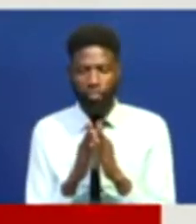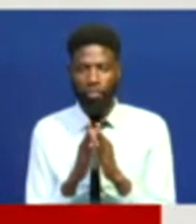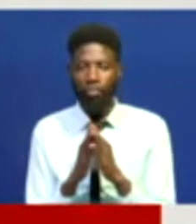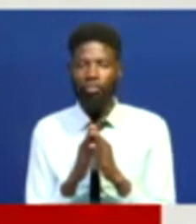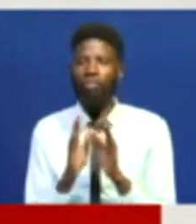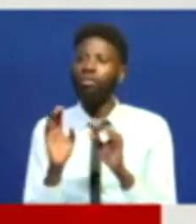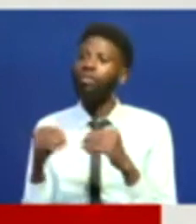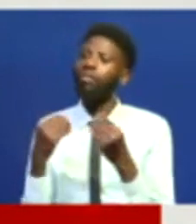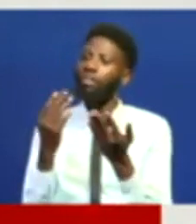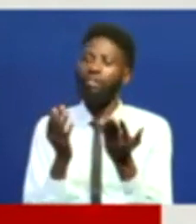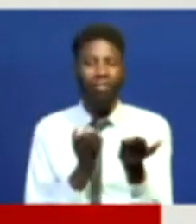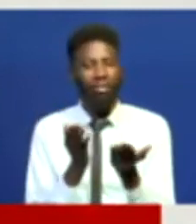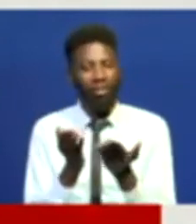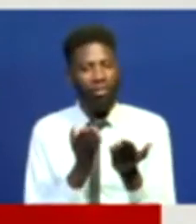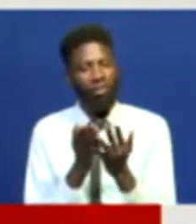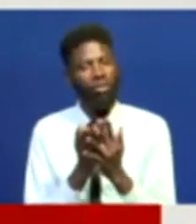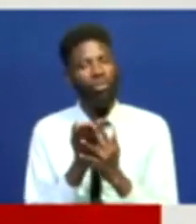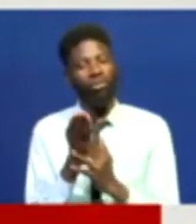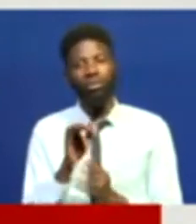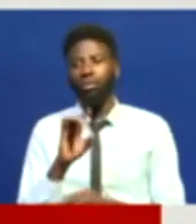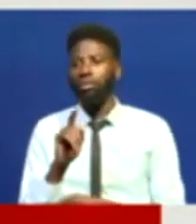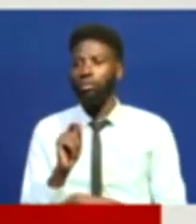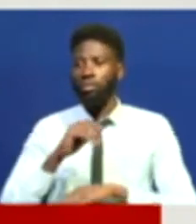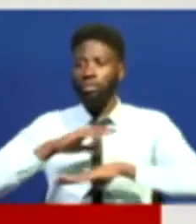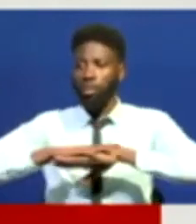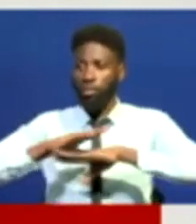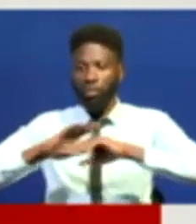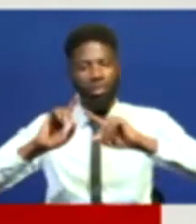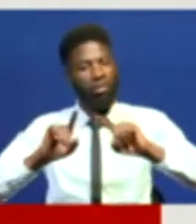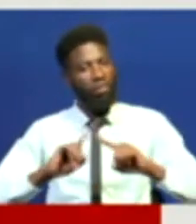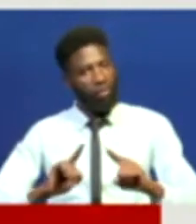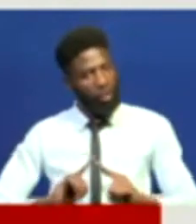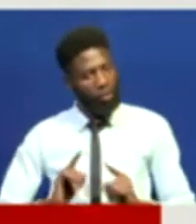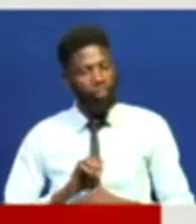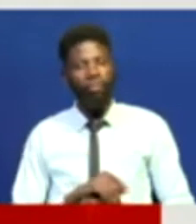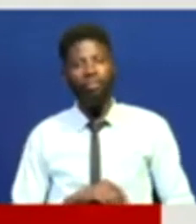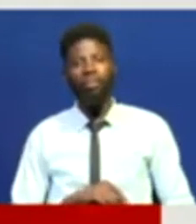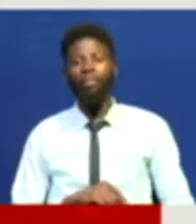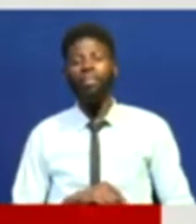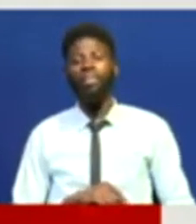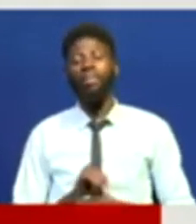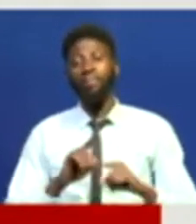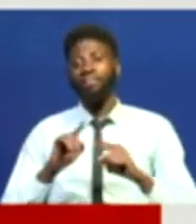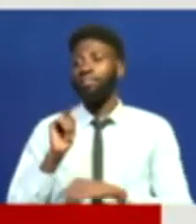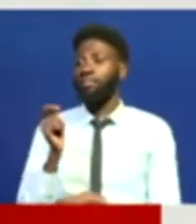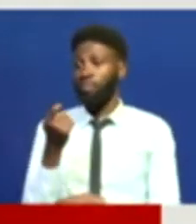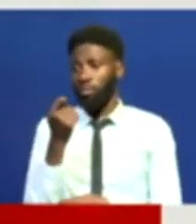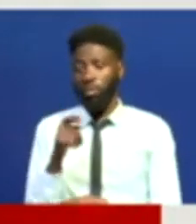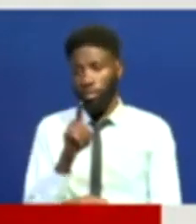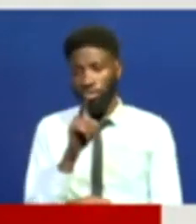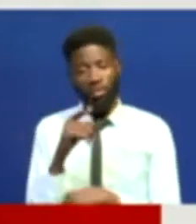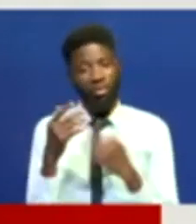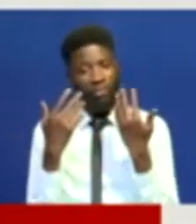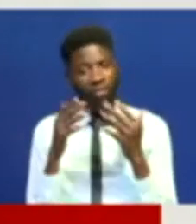offering services through the ICT platforms. Mm-hmm. And the fact that, you know, Kenya has managed to onboard